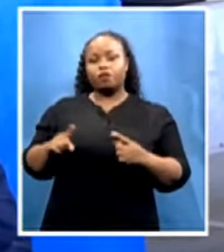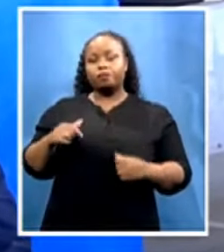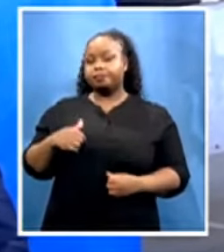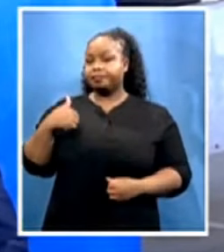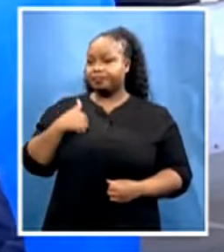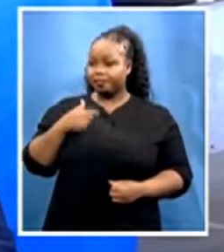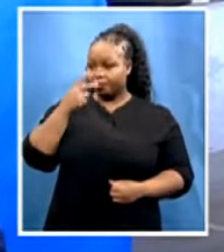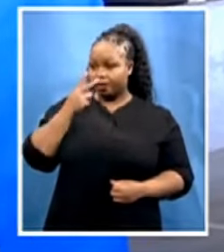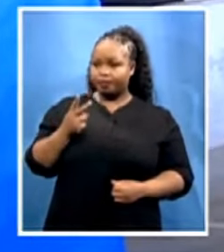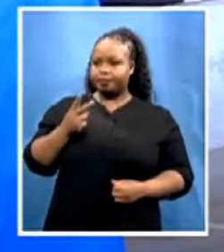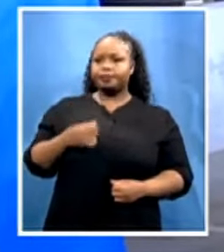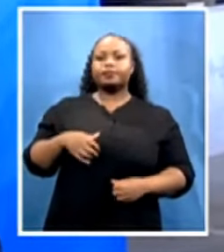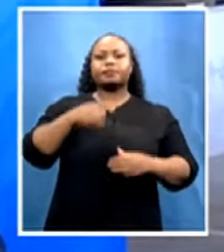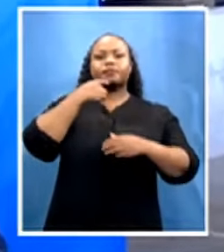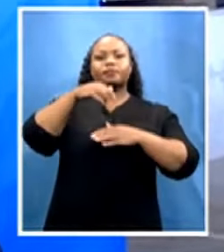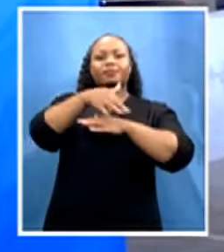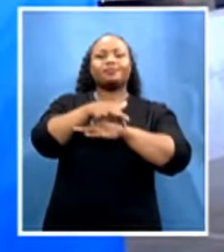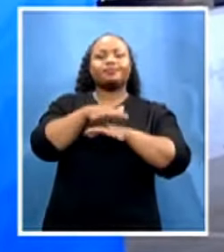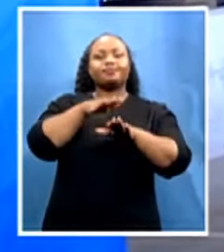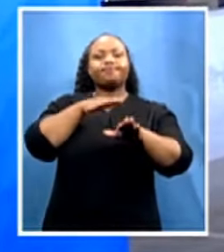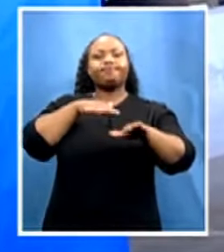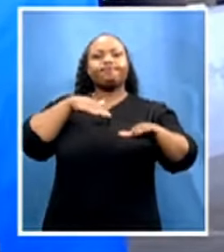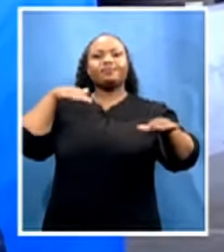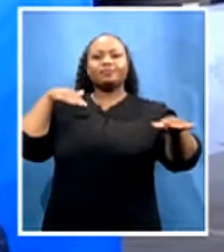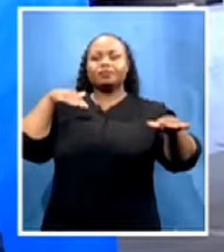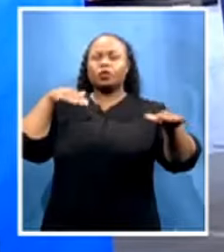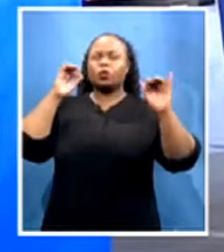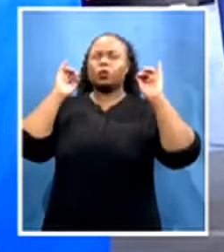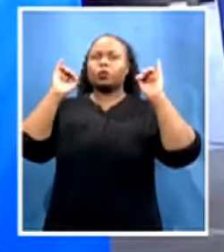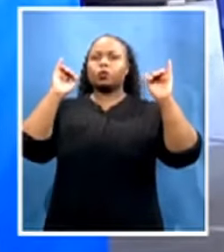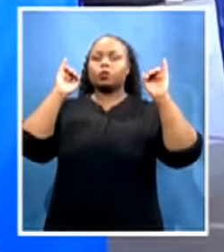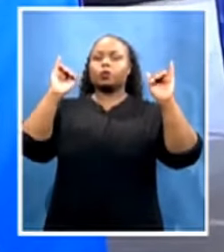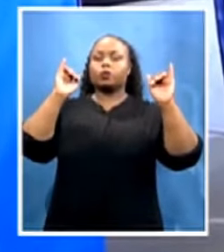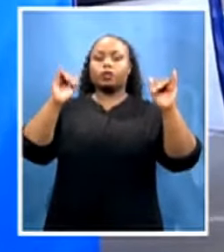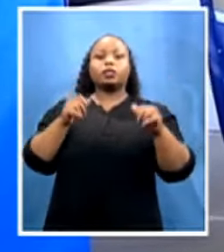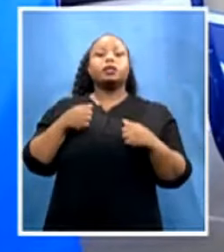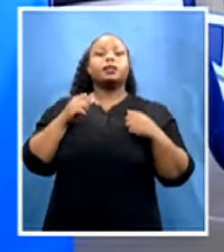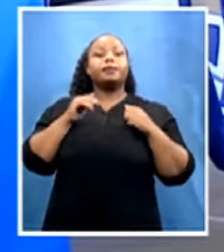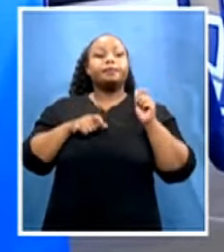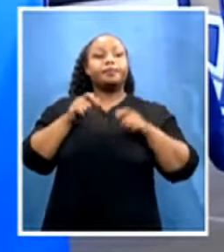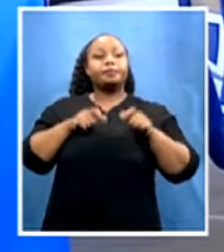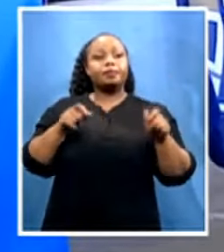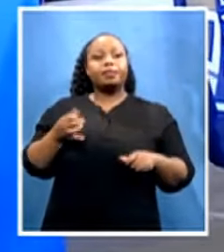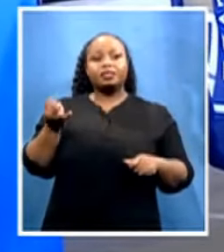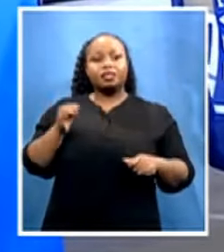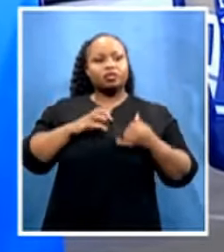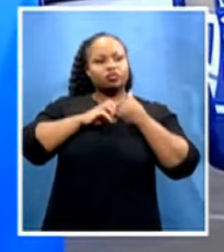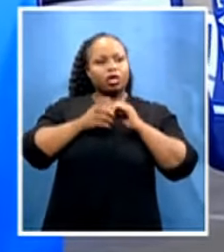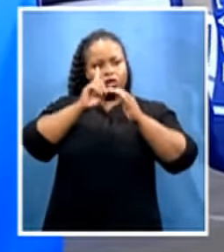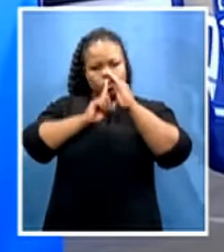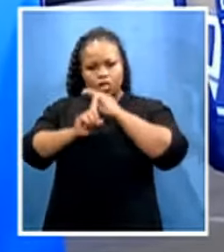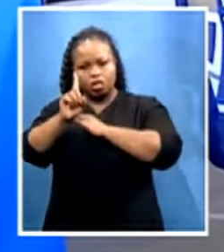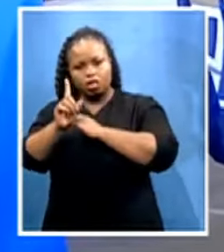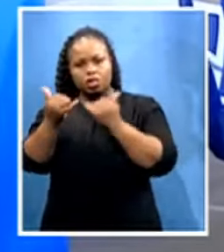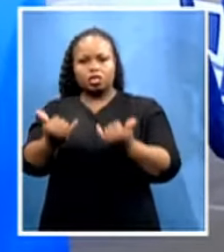traffic, it's chaotic. People still trying to get this particular center here, and when we got here early in the